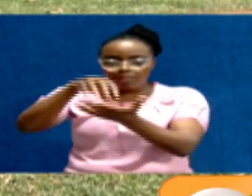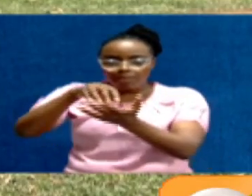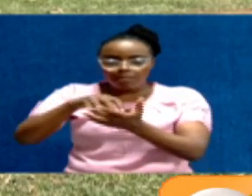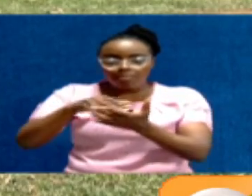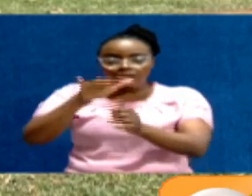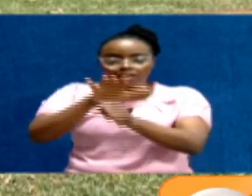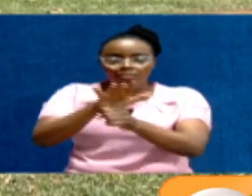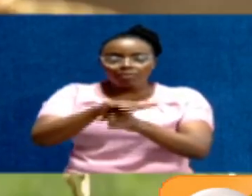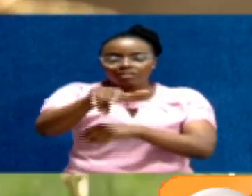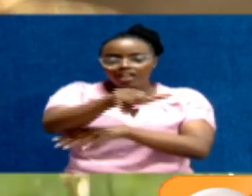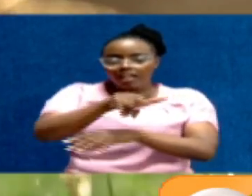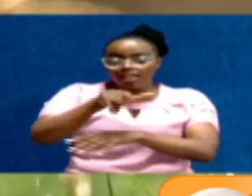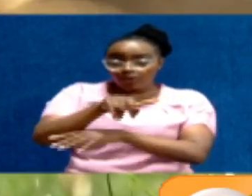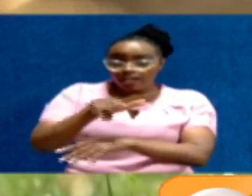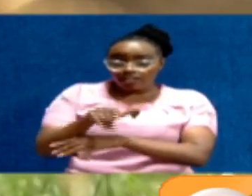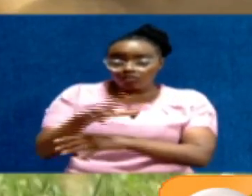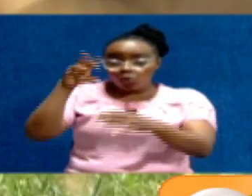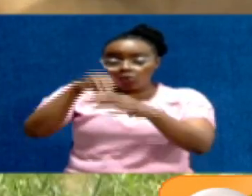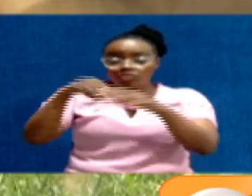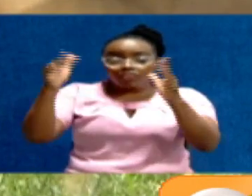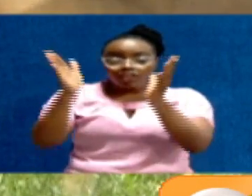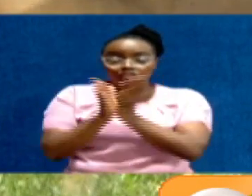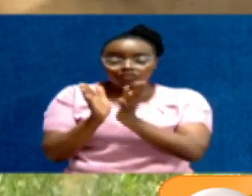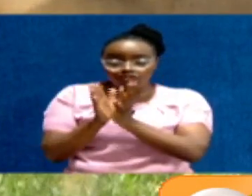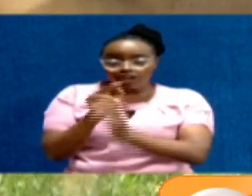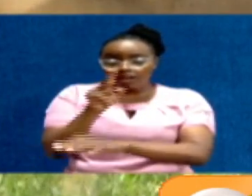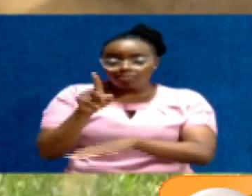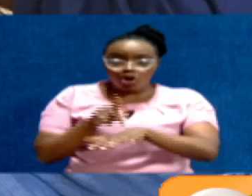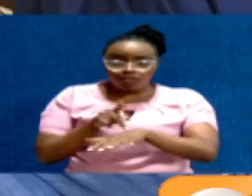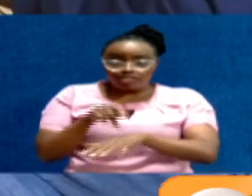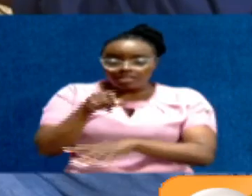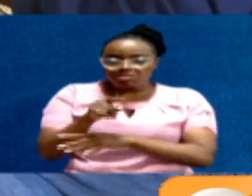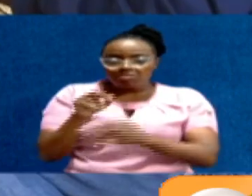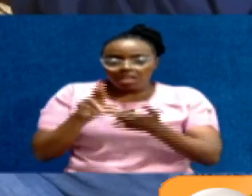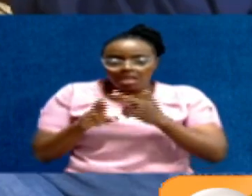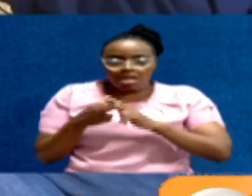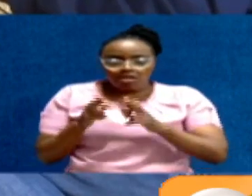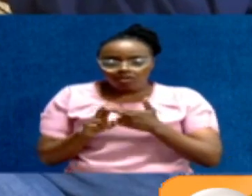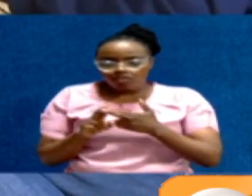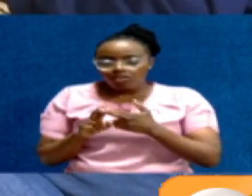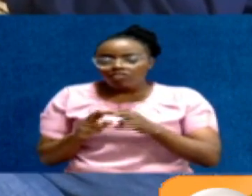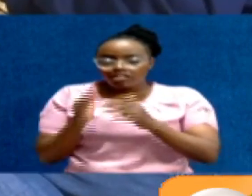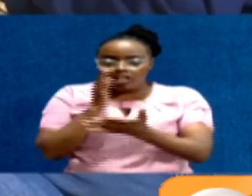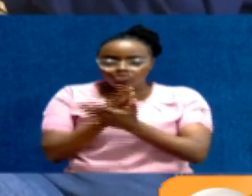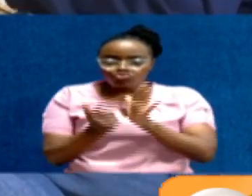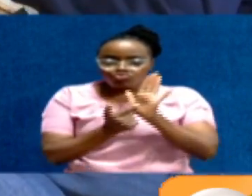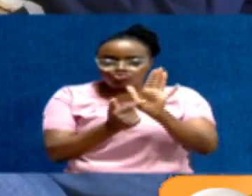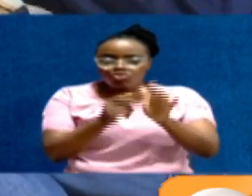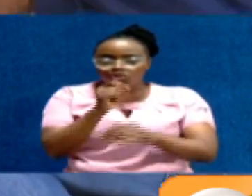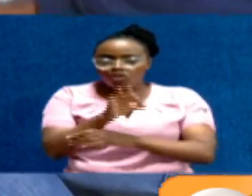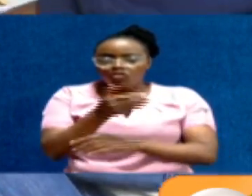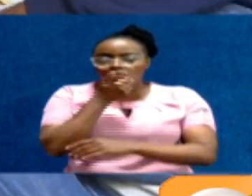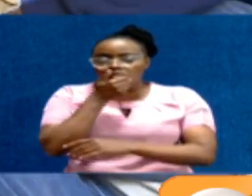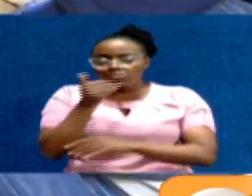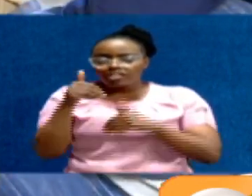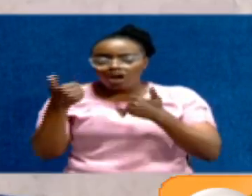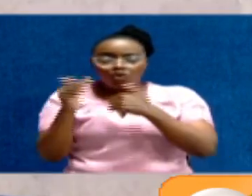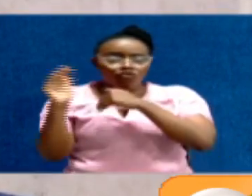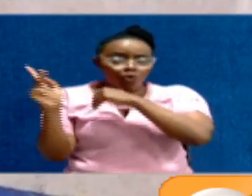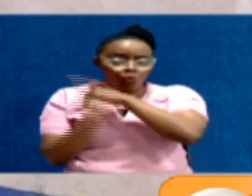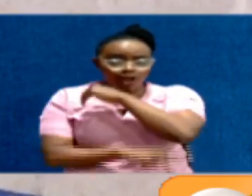found in many localities within the Rift Valley province. Their relationship is a true definition of the words for better